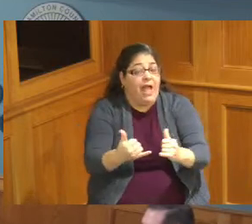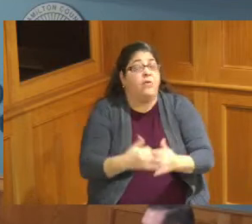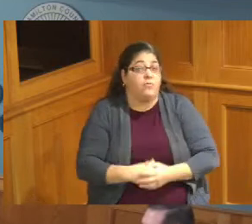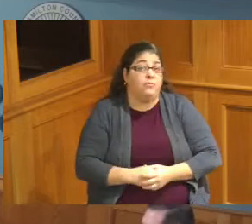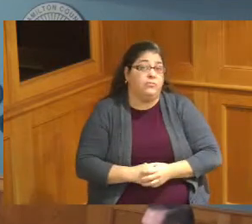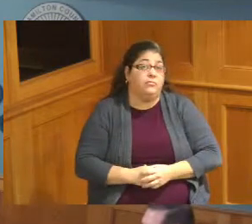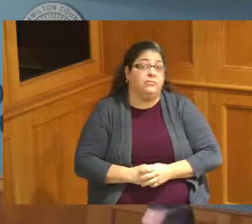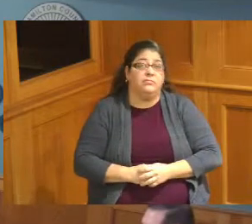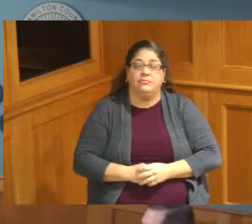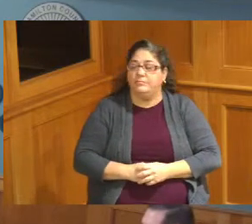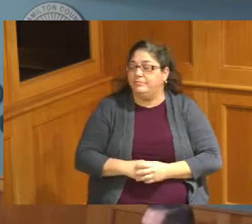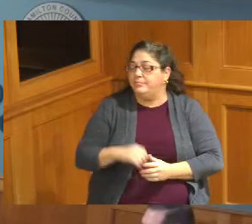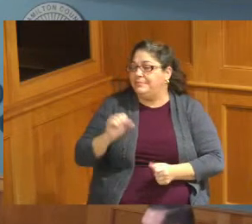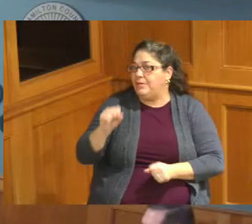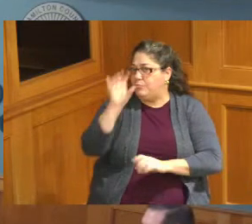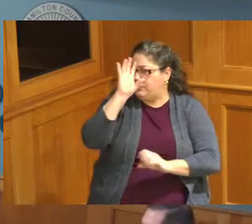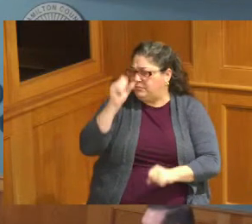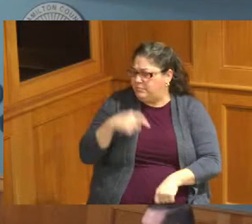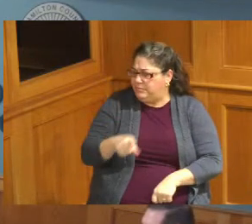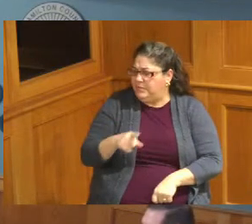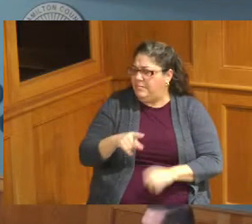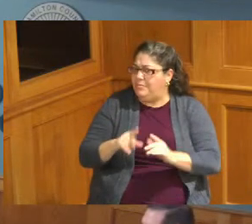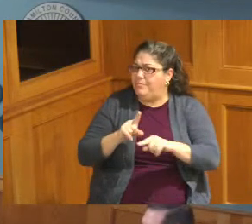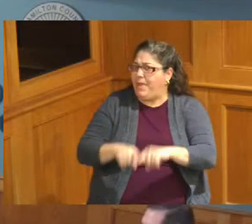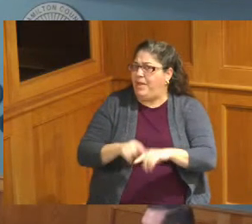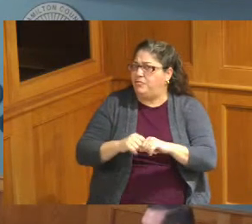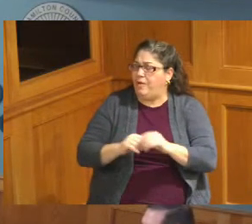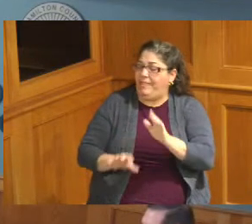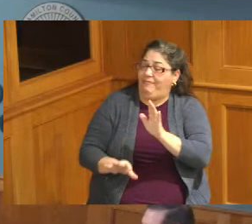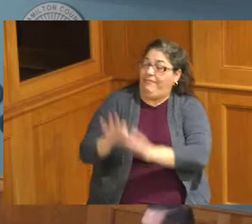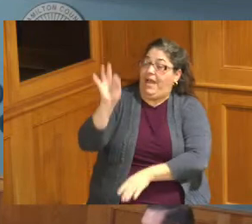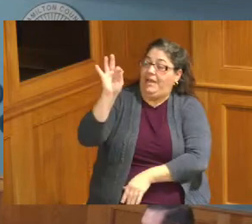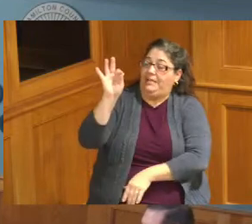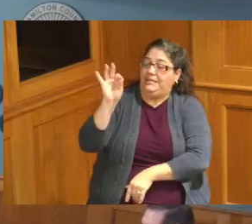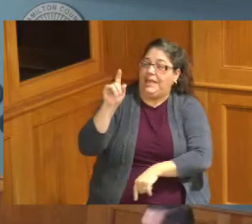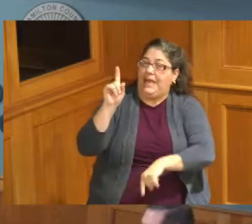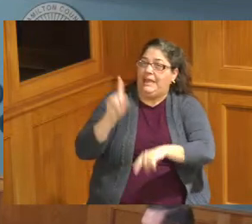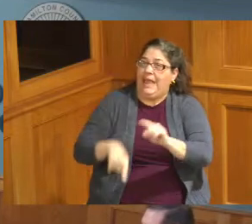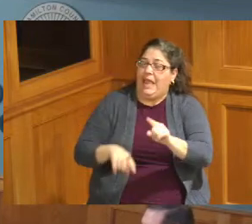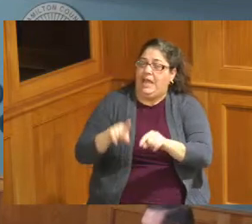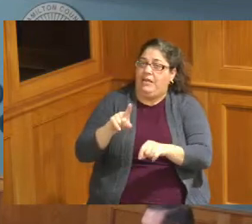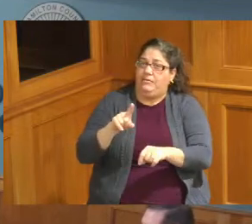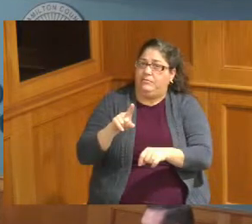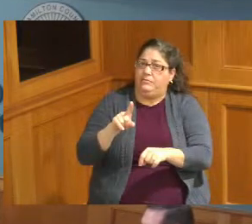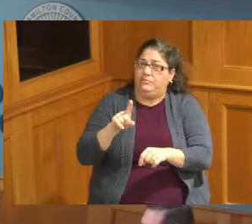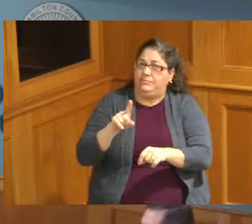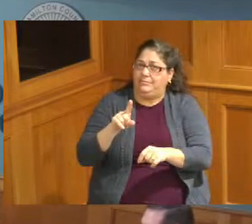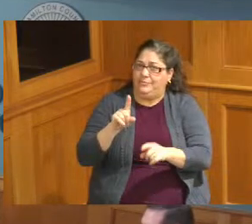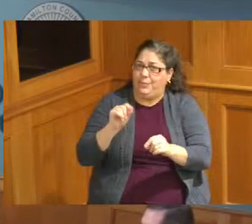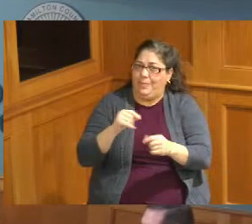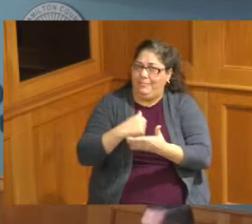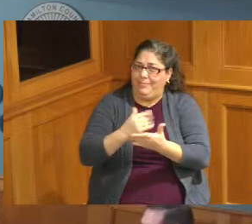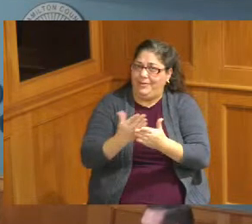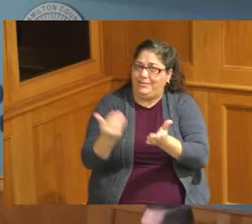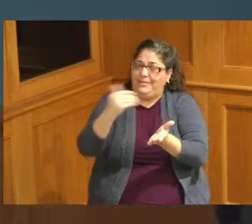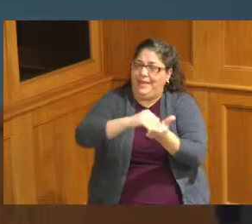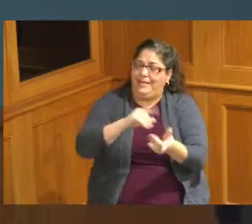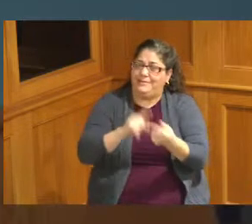Okay. Yeah, because based on the findings, I don't know what I could put it, because I don't get to go with the budget again to after this. So then I would have to wait